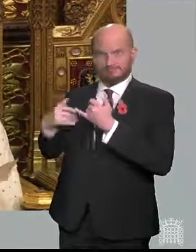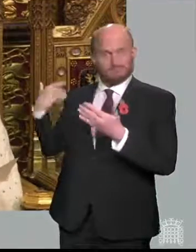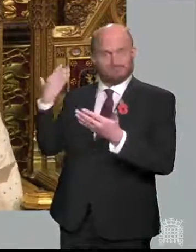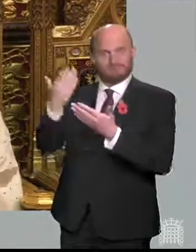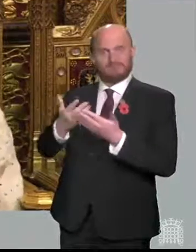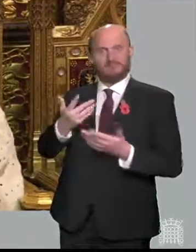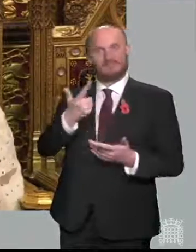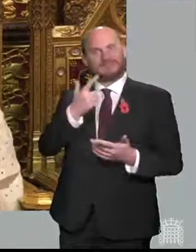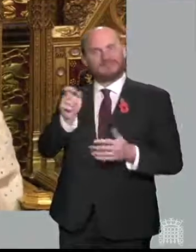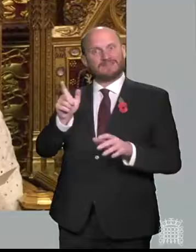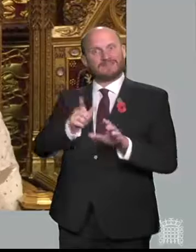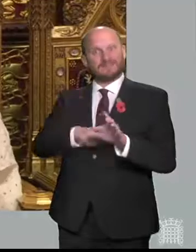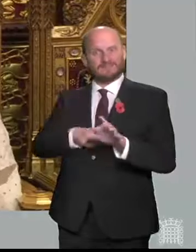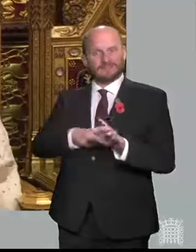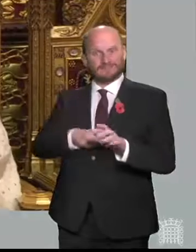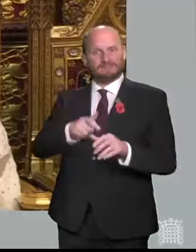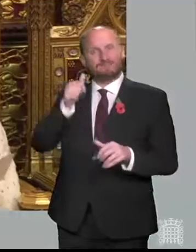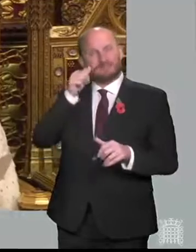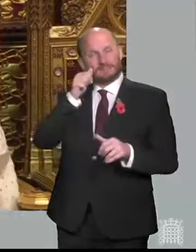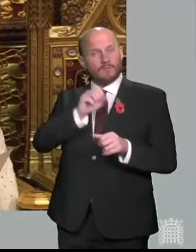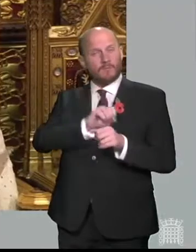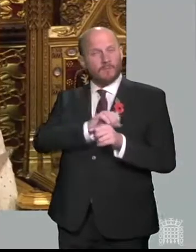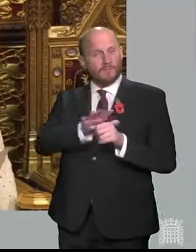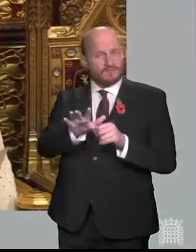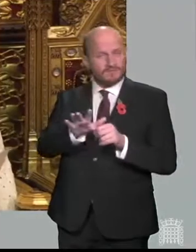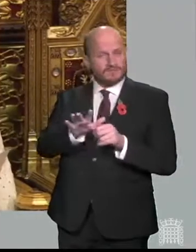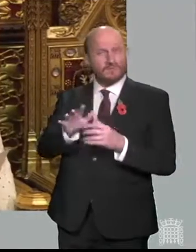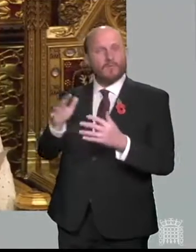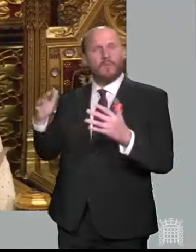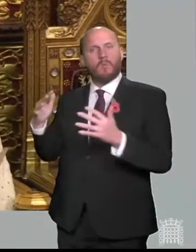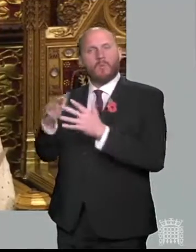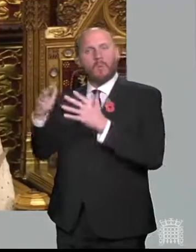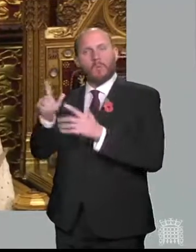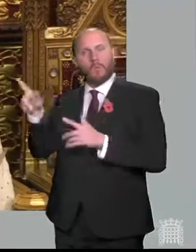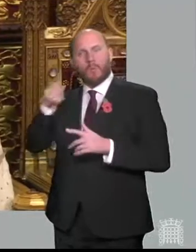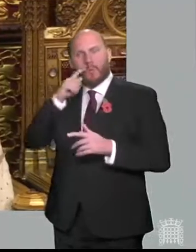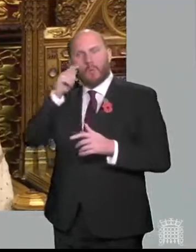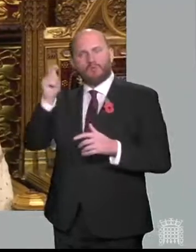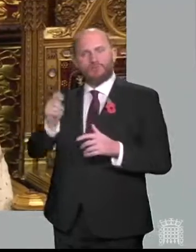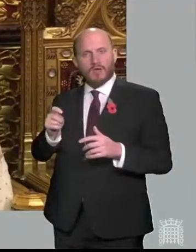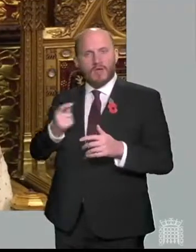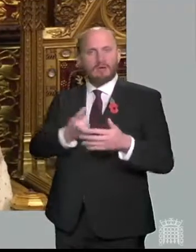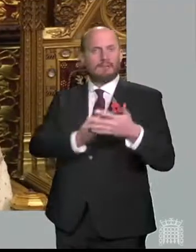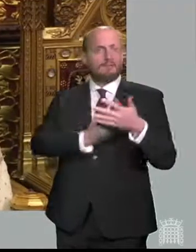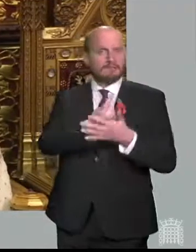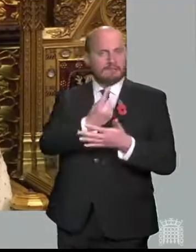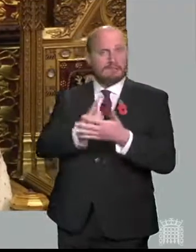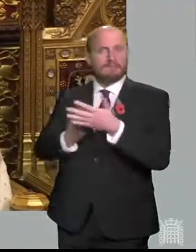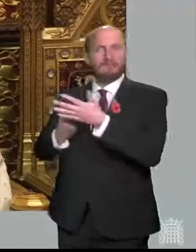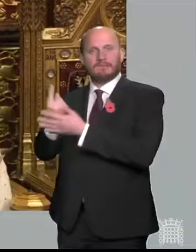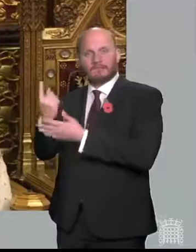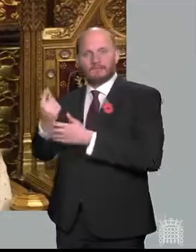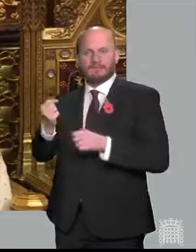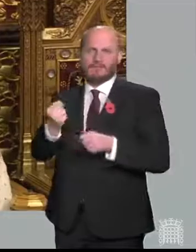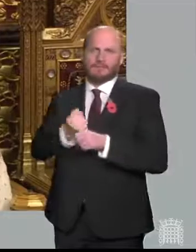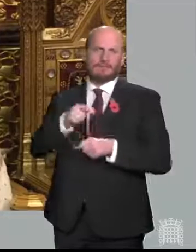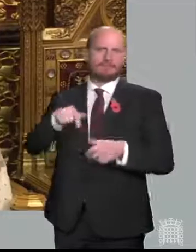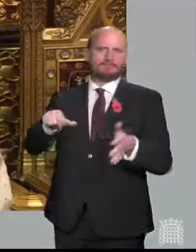of COVID and the war in Ukraine have created significant long-term challenges for the United